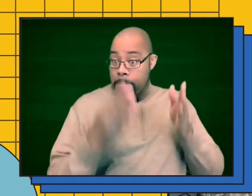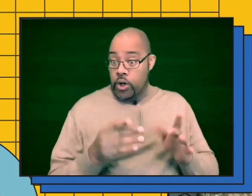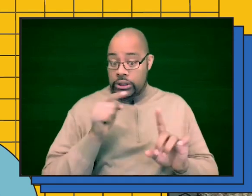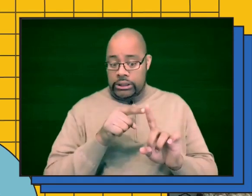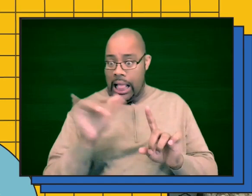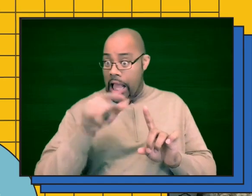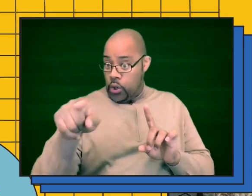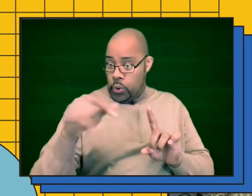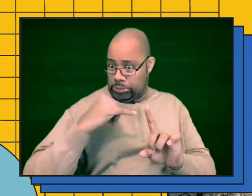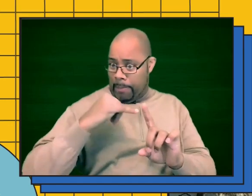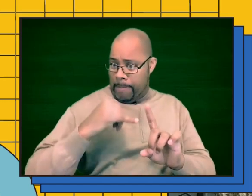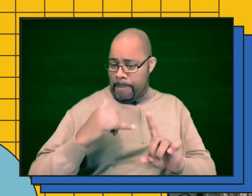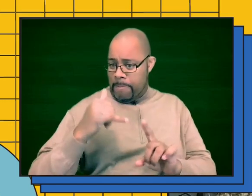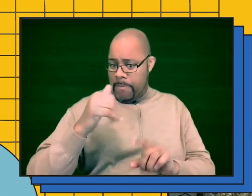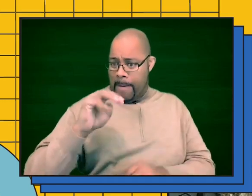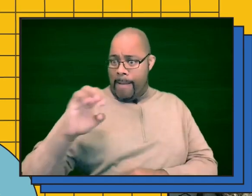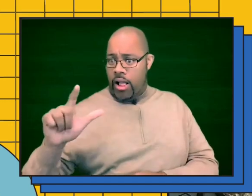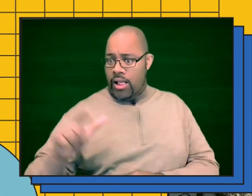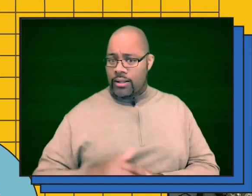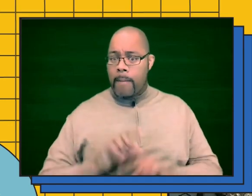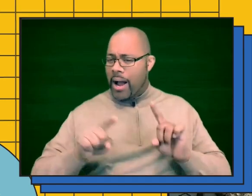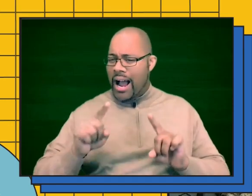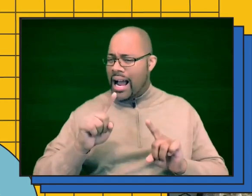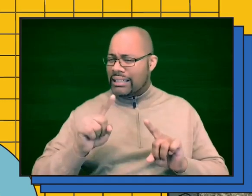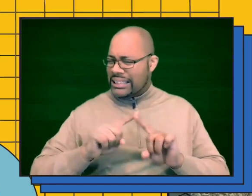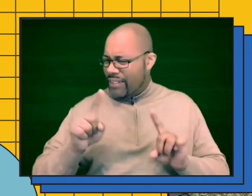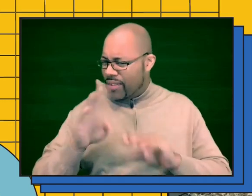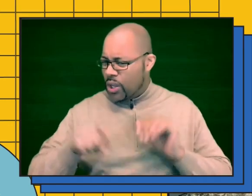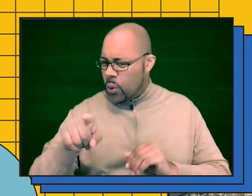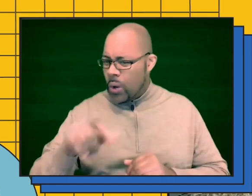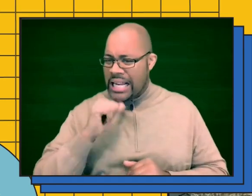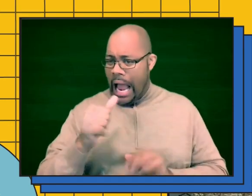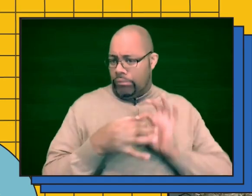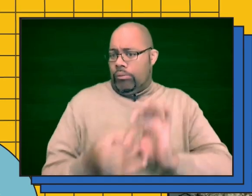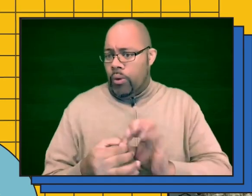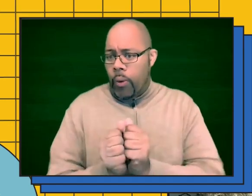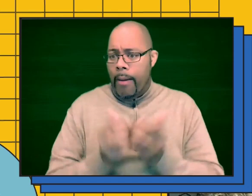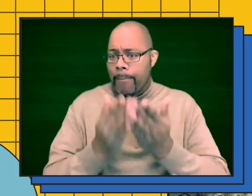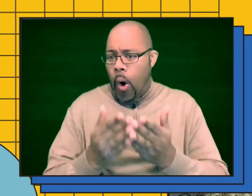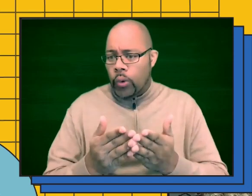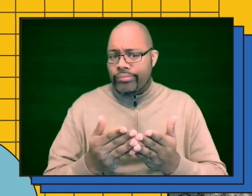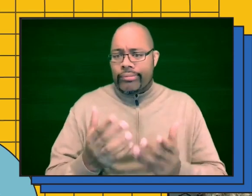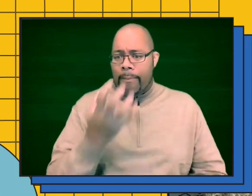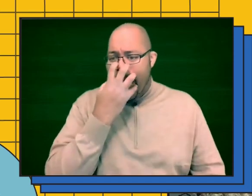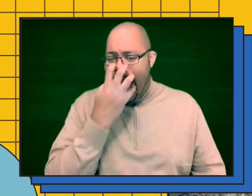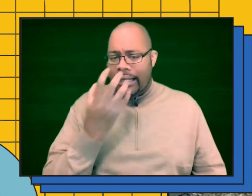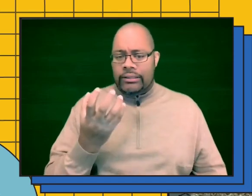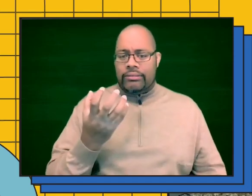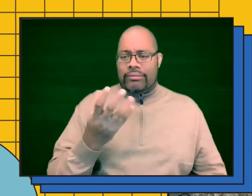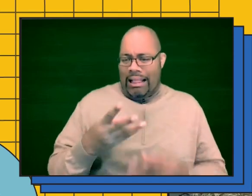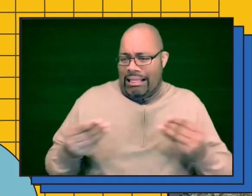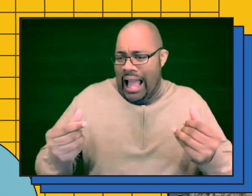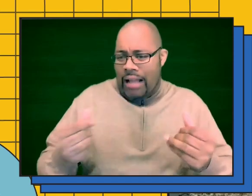see someone like you, a mammal, but unlike you, not bound by boats and